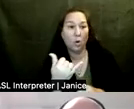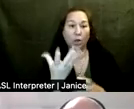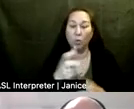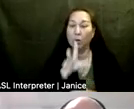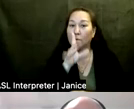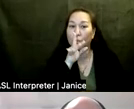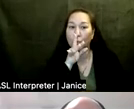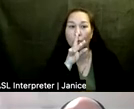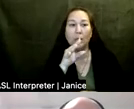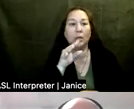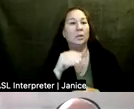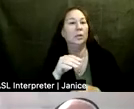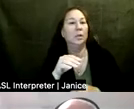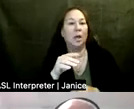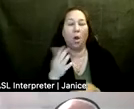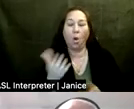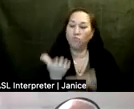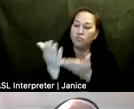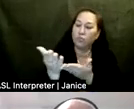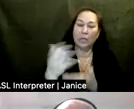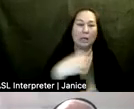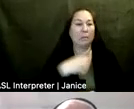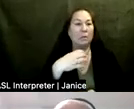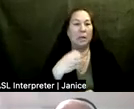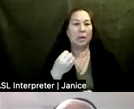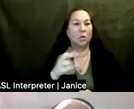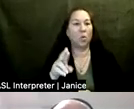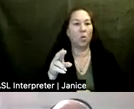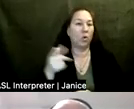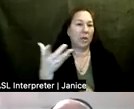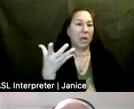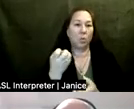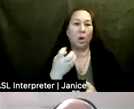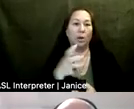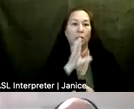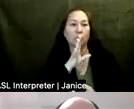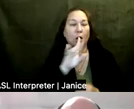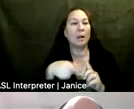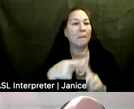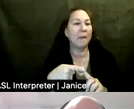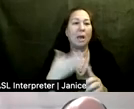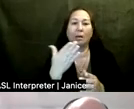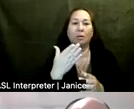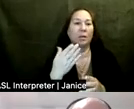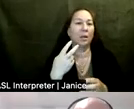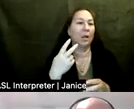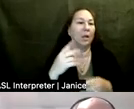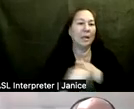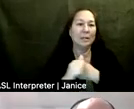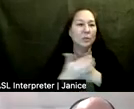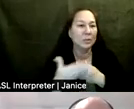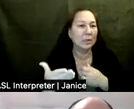bring up a complaint, they have a hazard they want to talk about, and they speak Spanish or Portuguese, Braintree is the place to call right